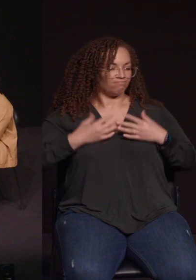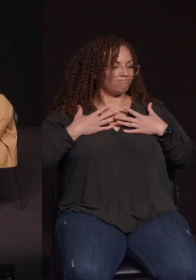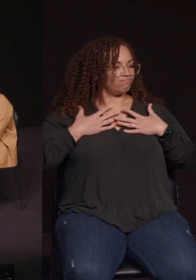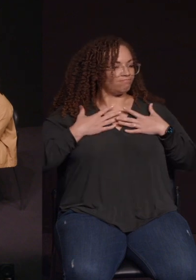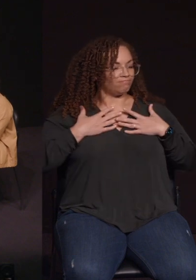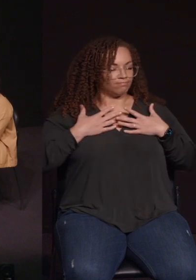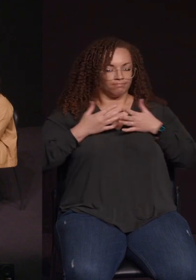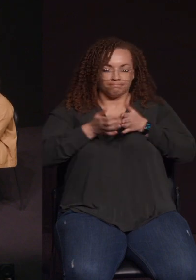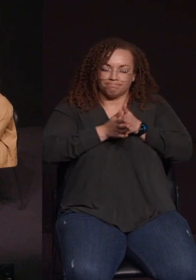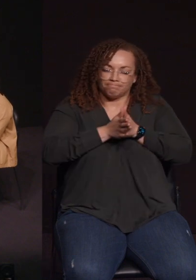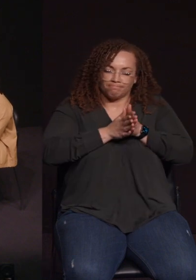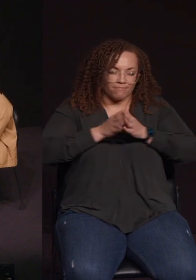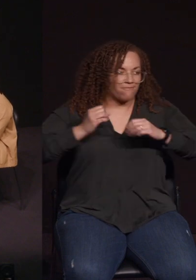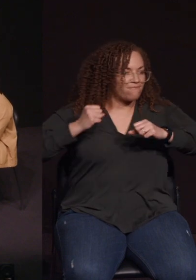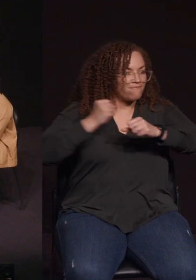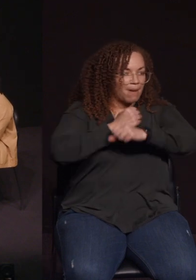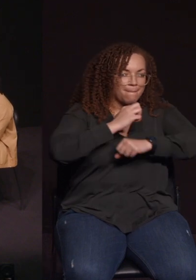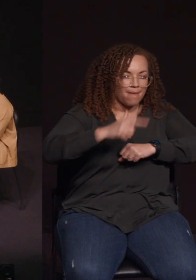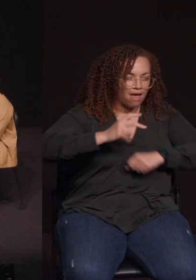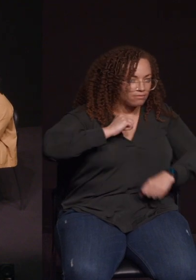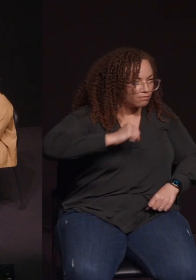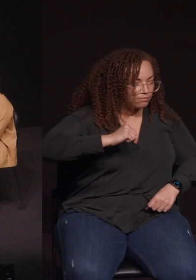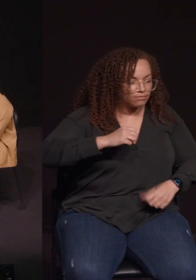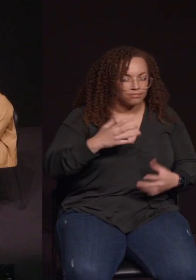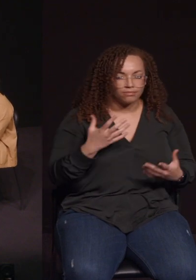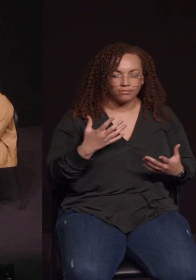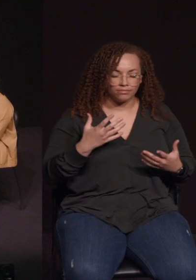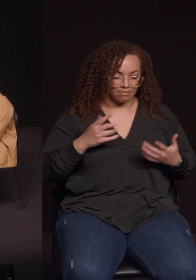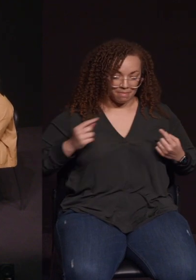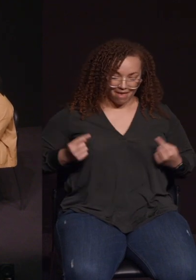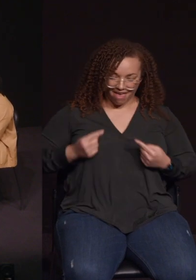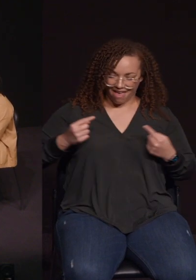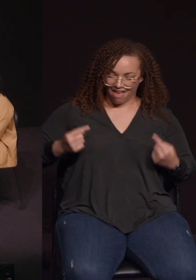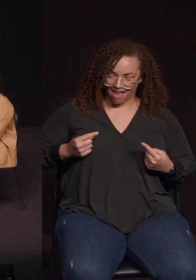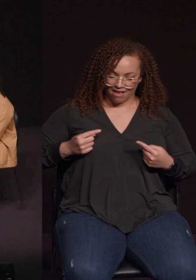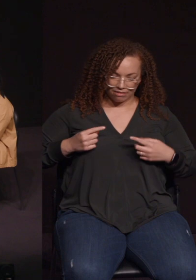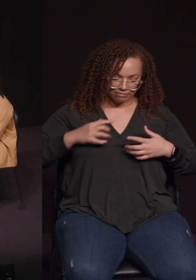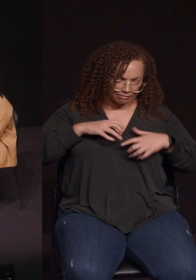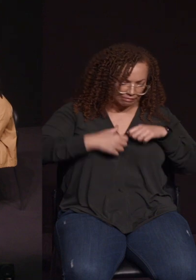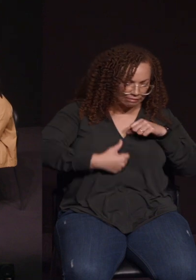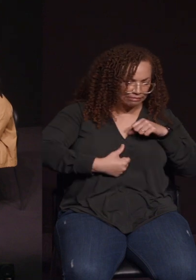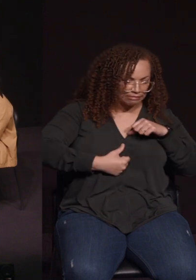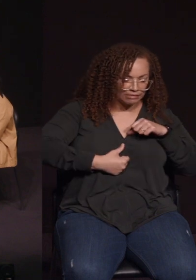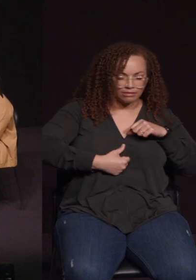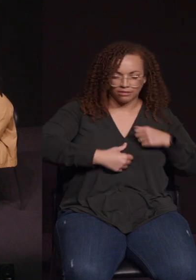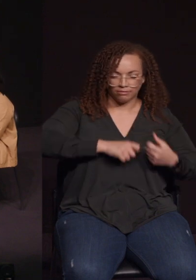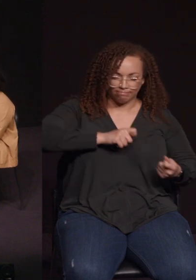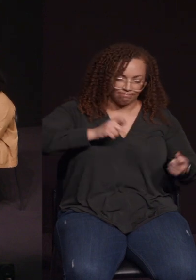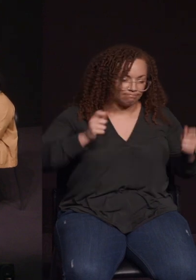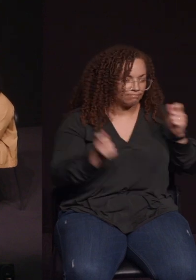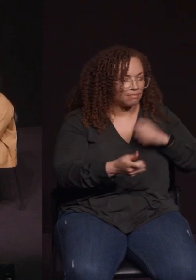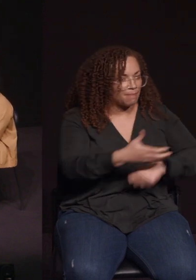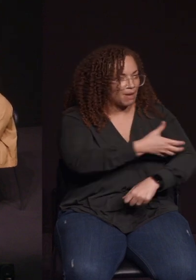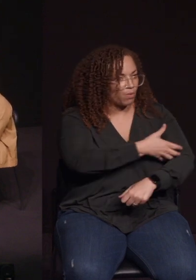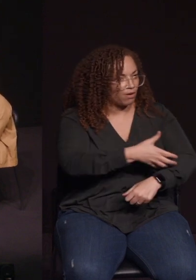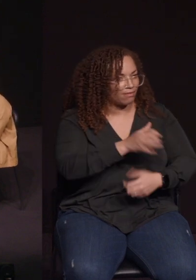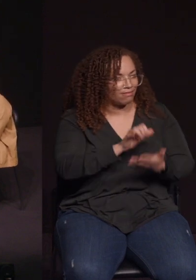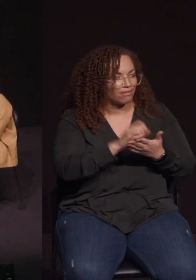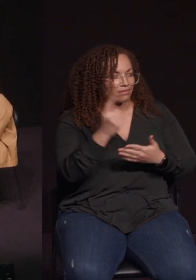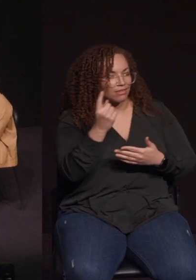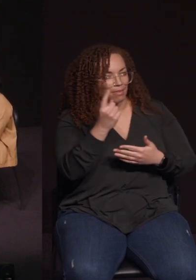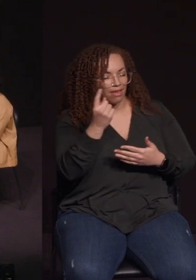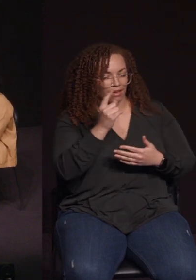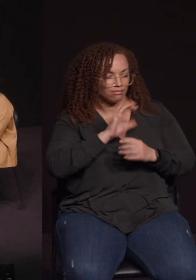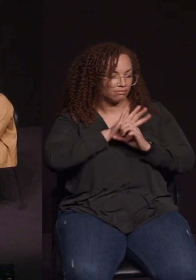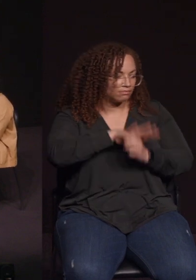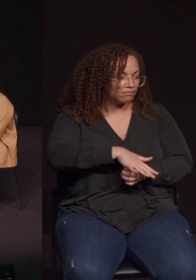or turning your pain into power is something I think Black folk and marginalized folk and oppressed peoples